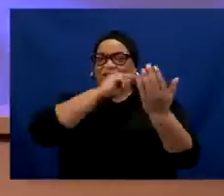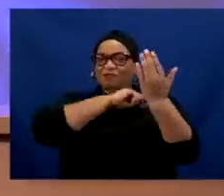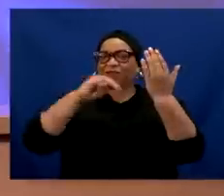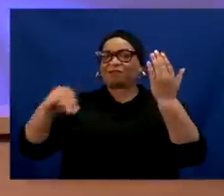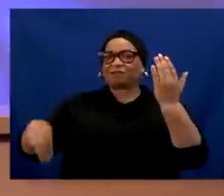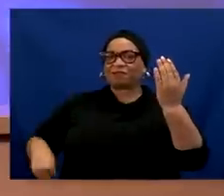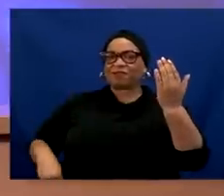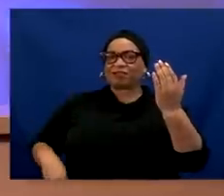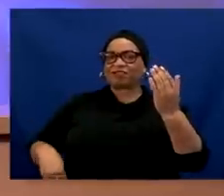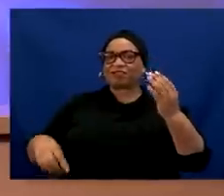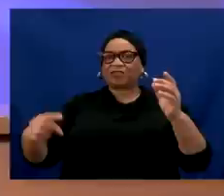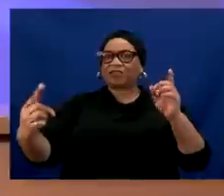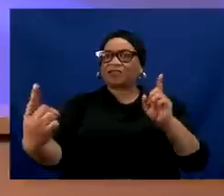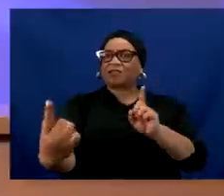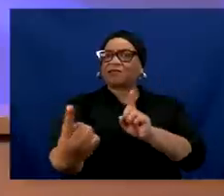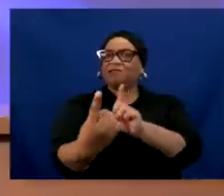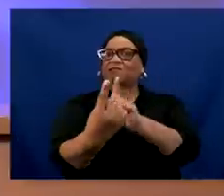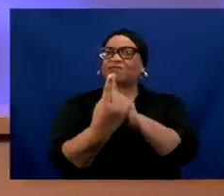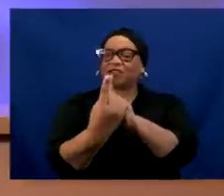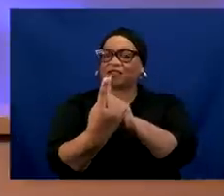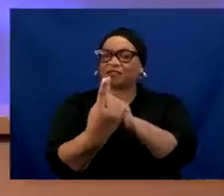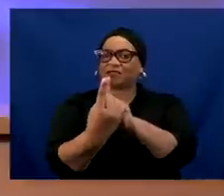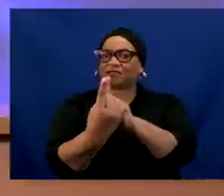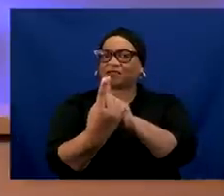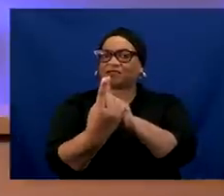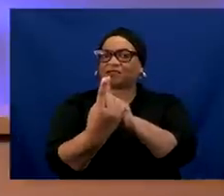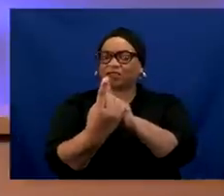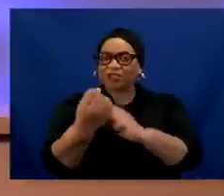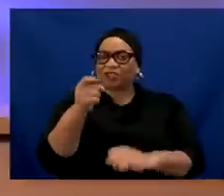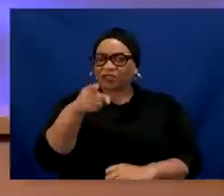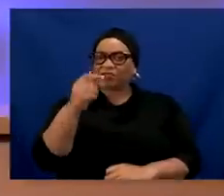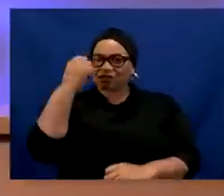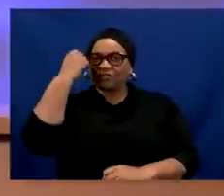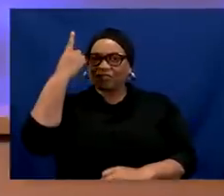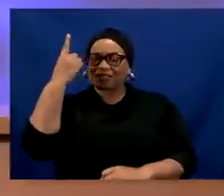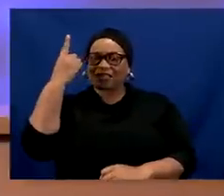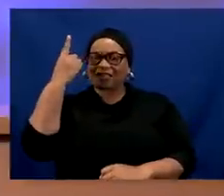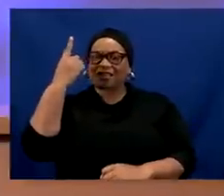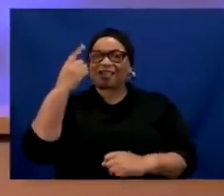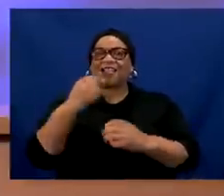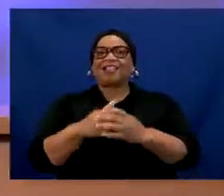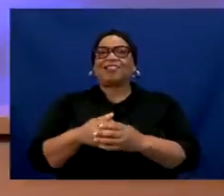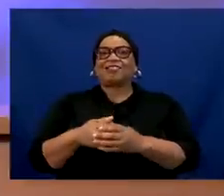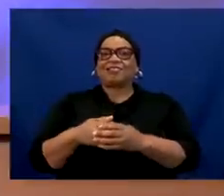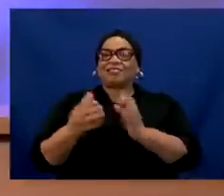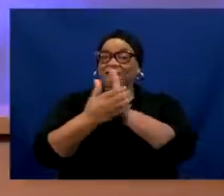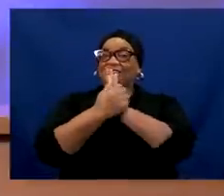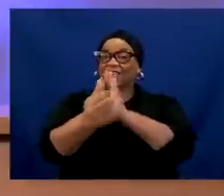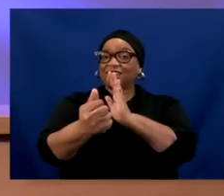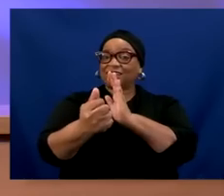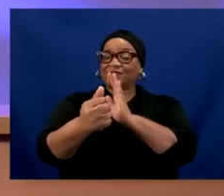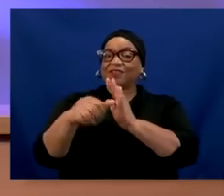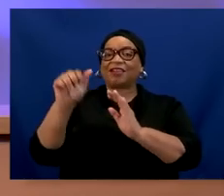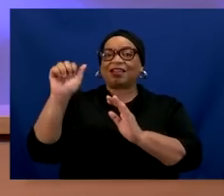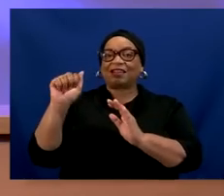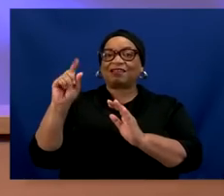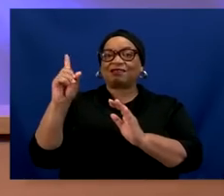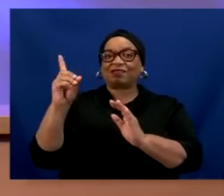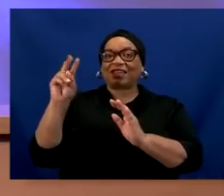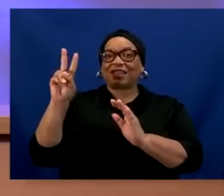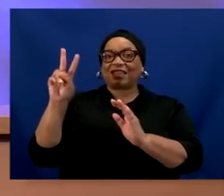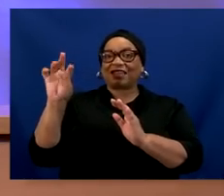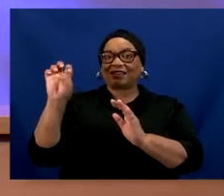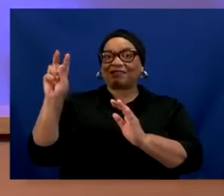to meet us right where we are. Oh, child of God, the gift of Advent is that God reduces himself